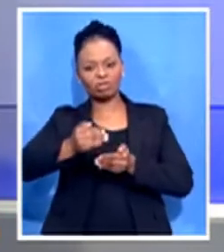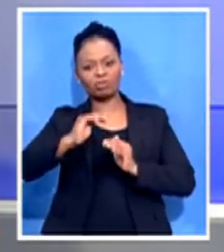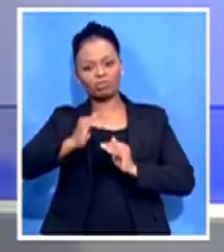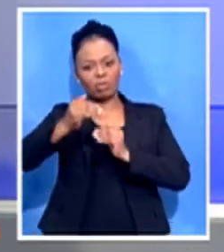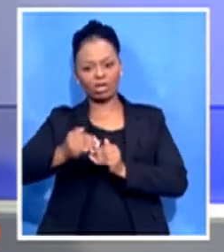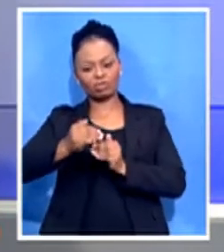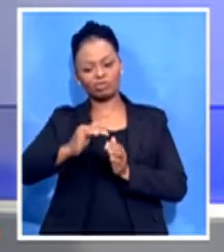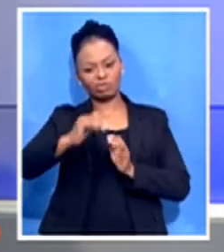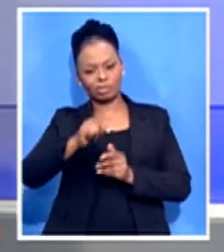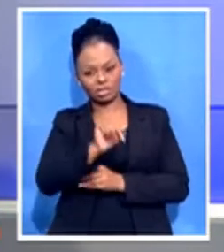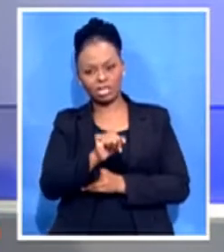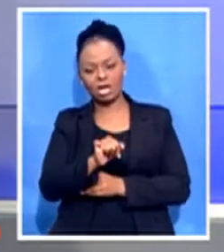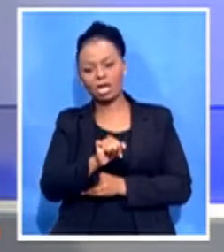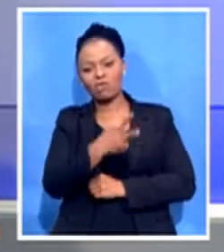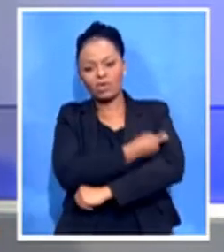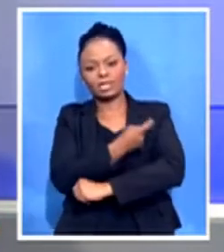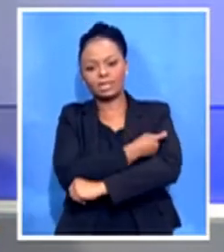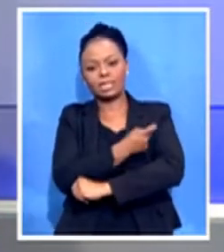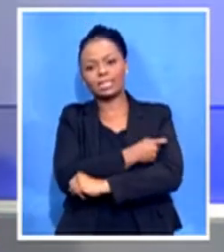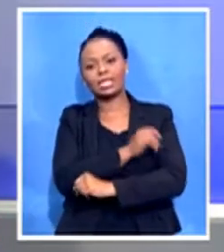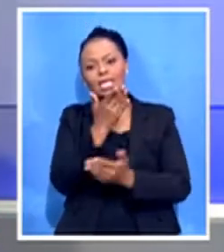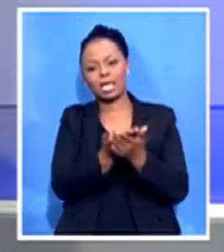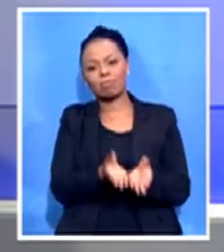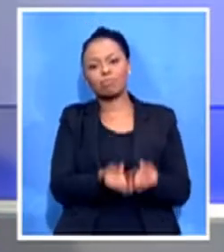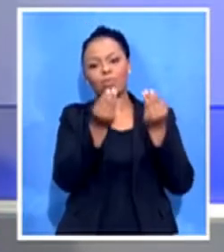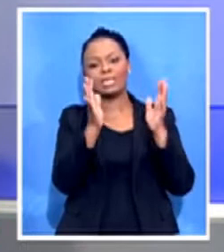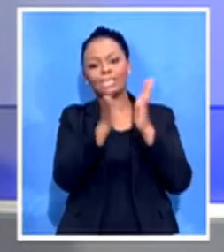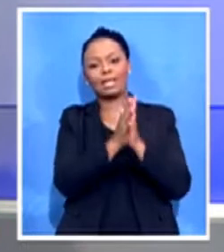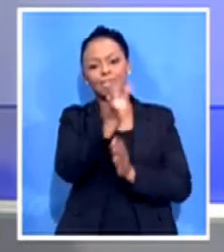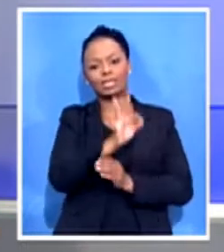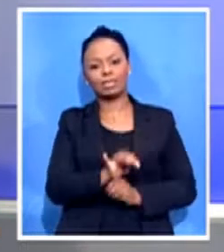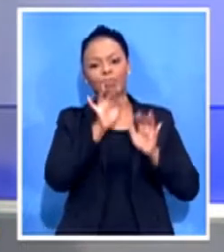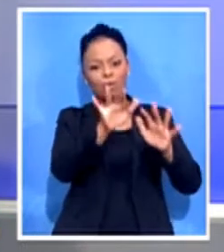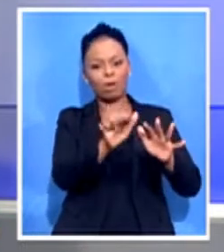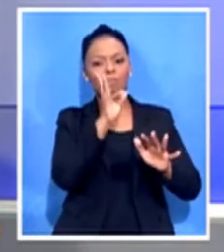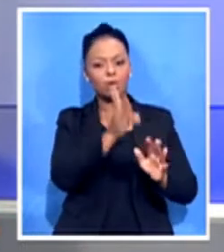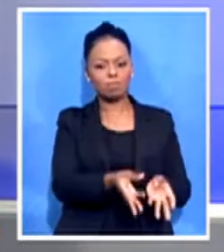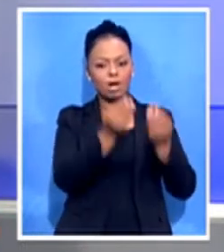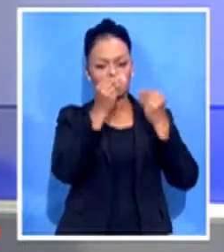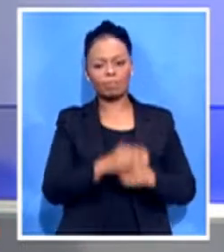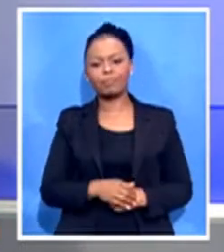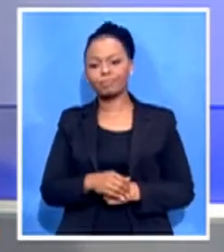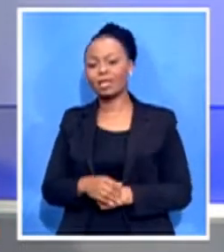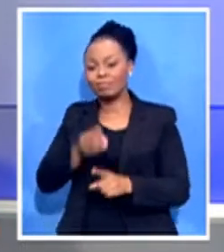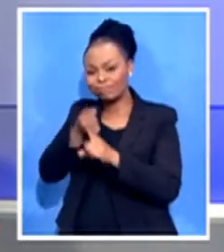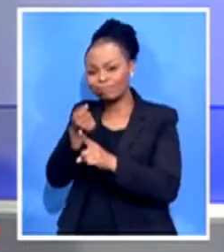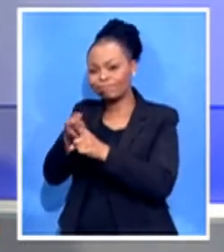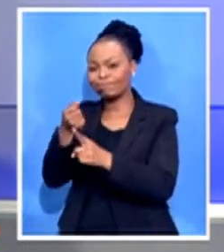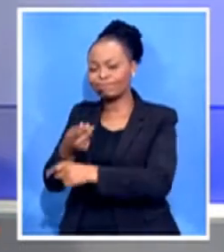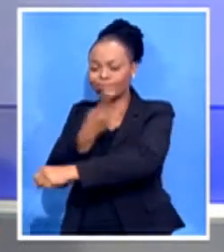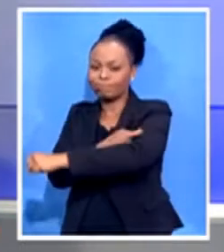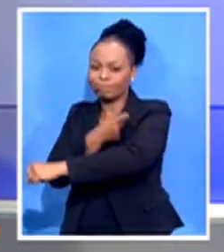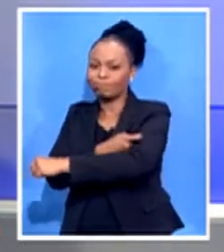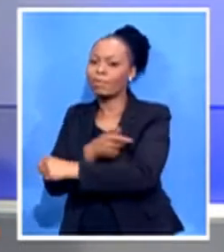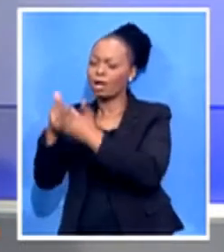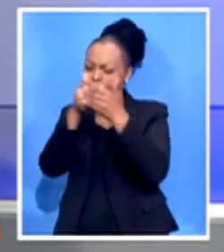of the population. He says efforts at finding a COVID-19 vaccine are being carefully considered by the African Union. Now, to